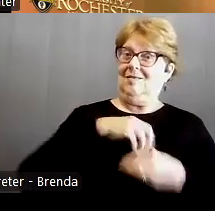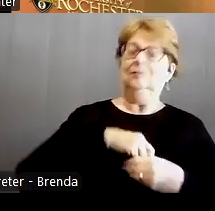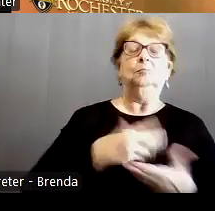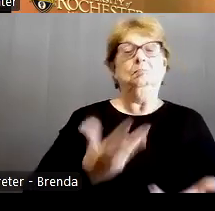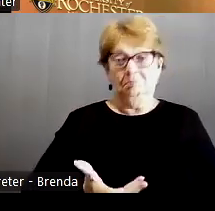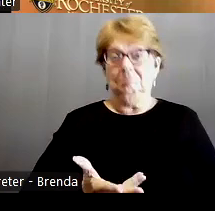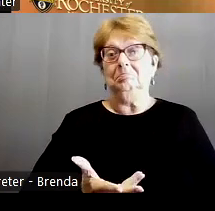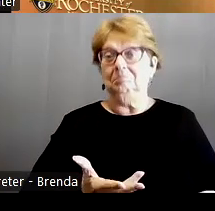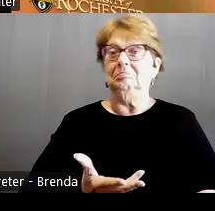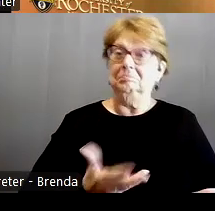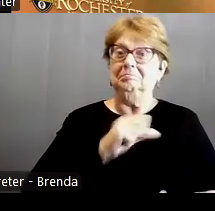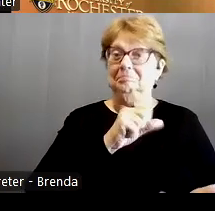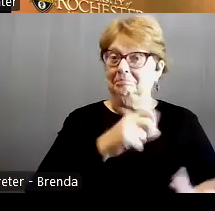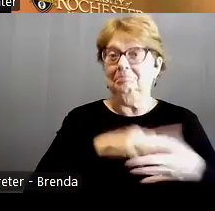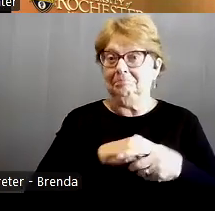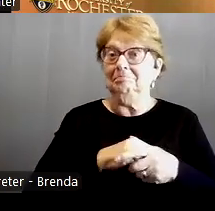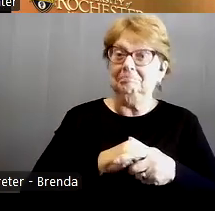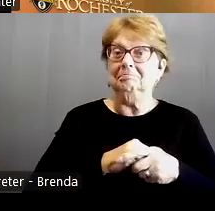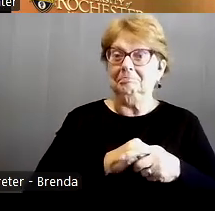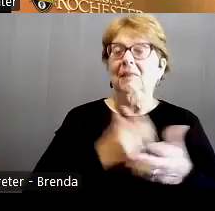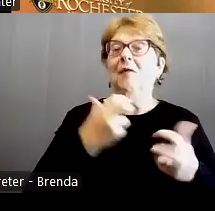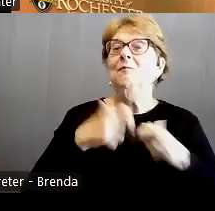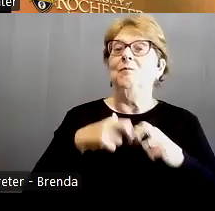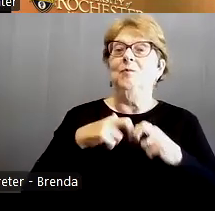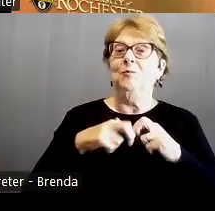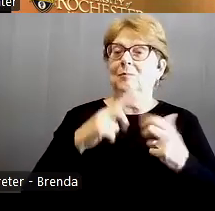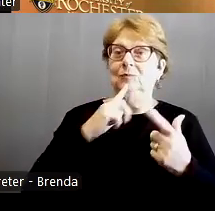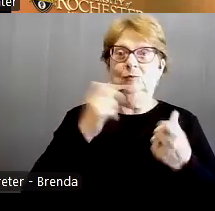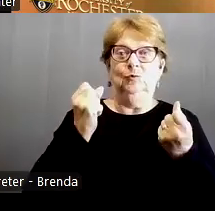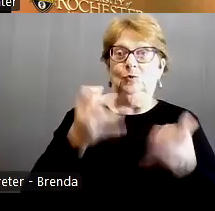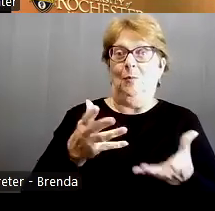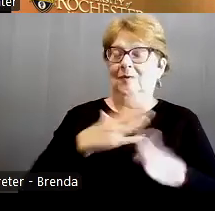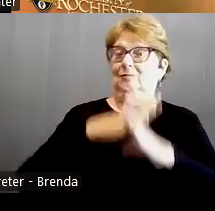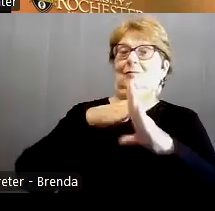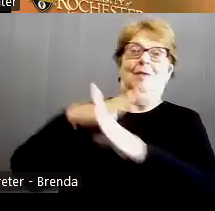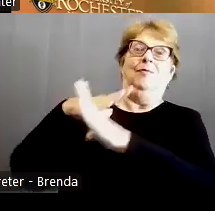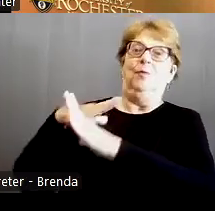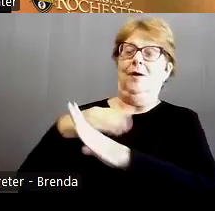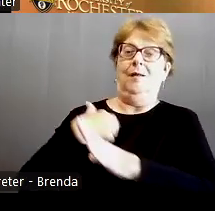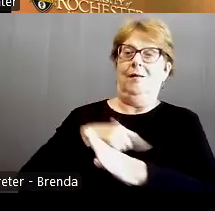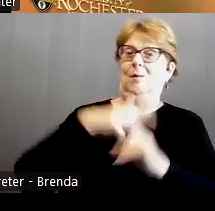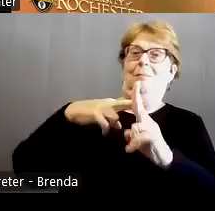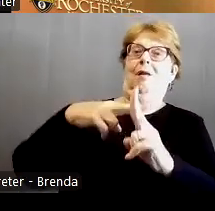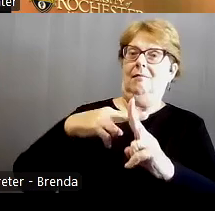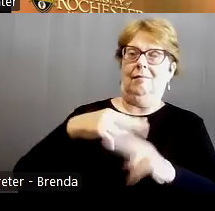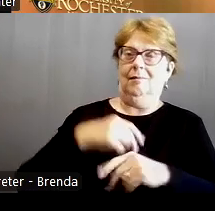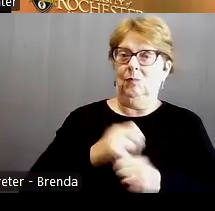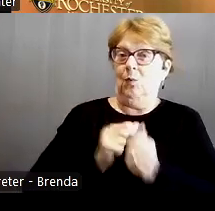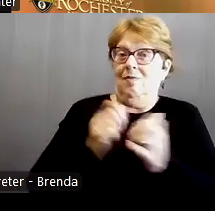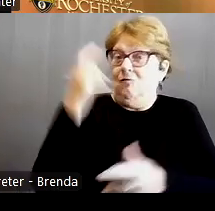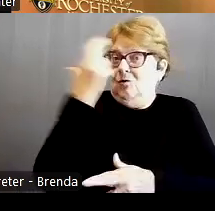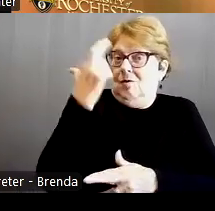yes. The problem is that there's so many things that get in the way of that. We block them without realizing we're doing